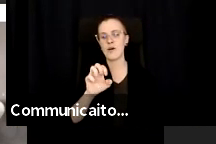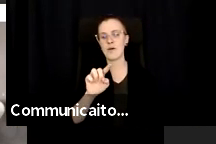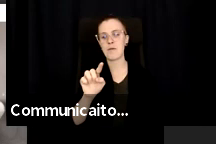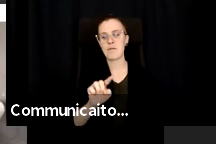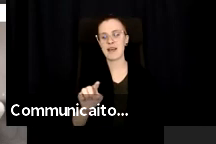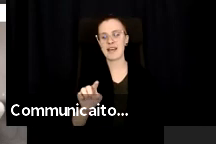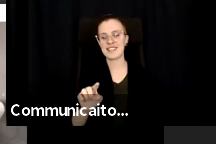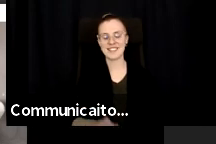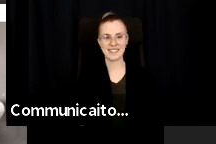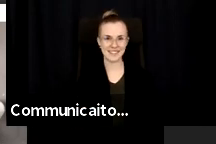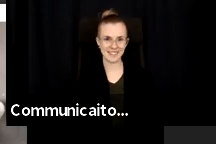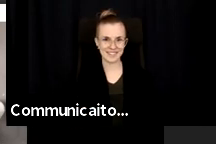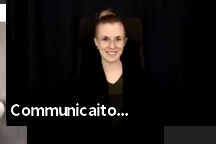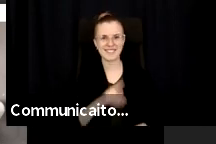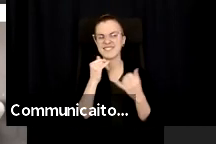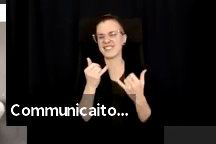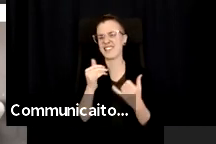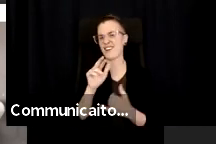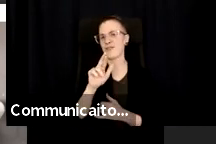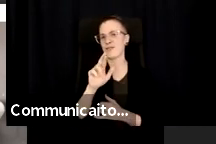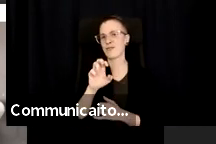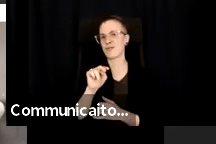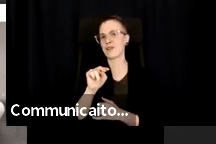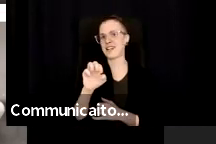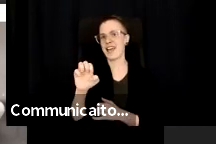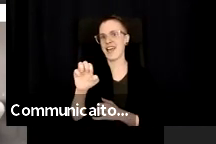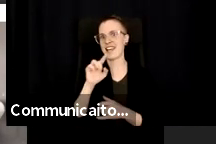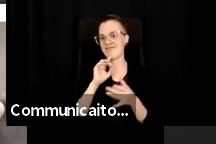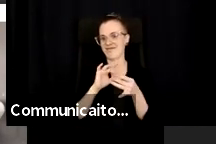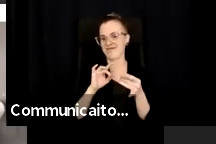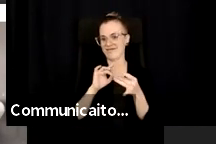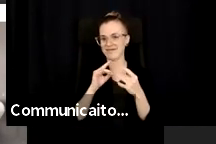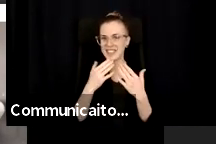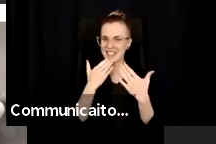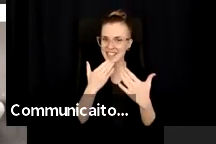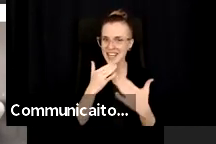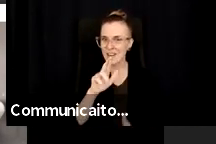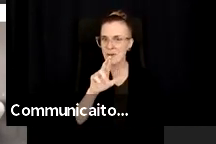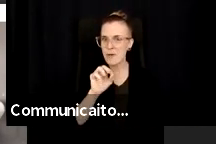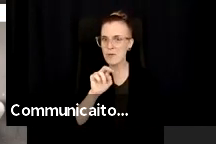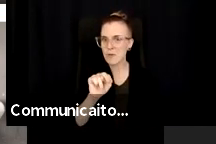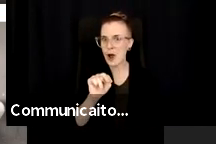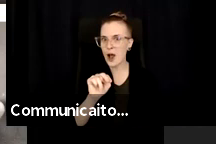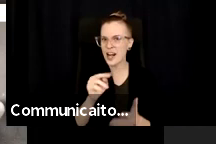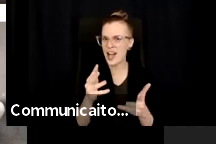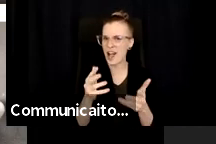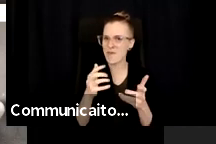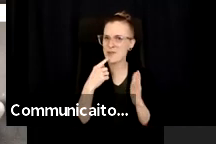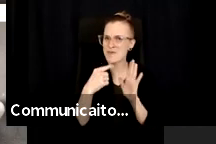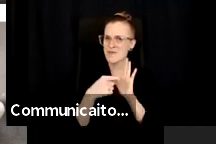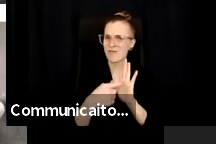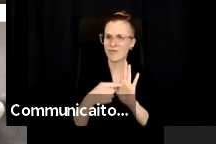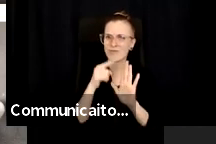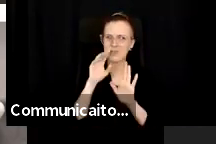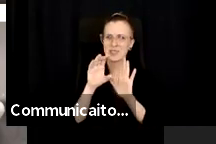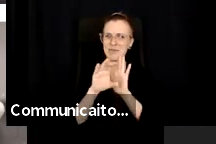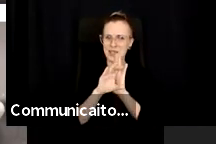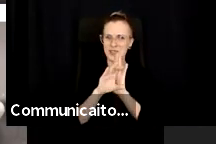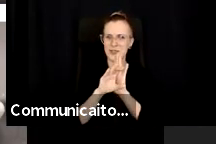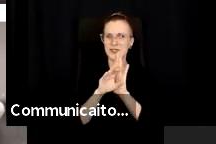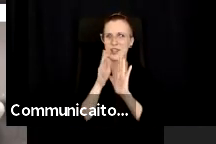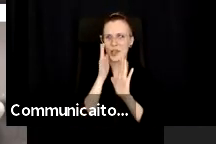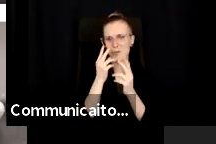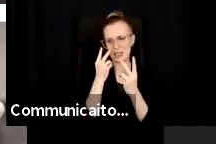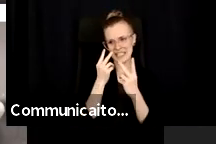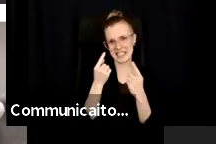Hi, thank you, Ron. I wanted to show these pictures that you'll be seeing as I speak because I want to start